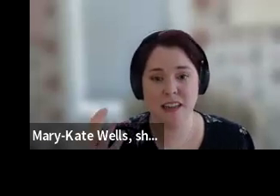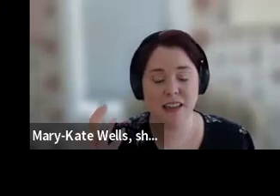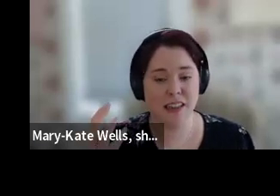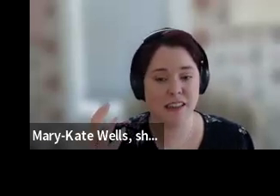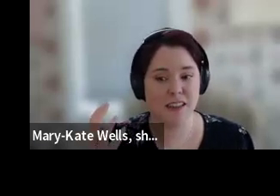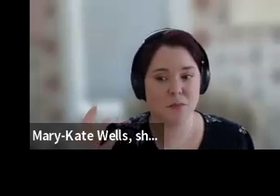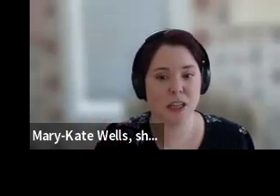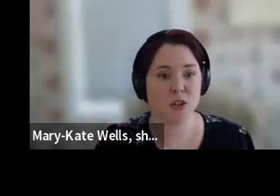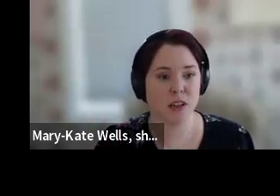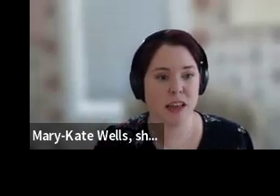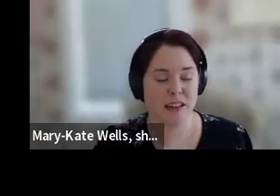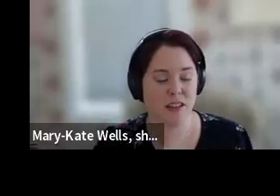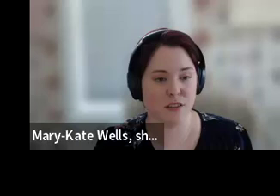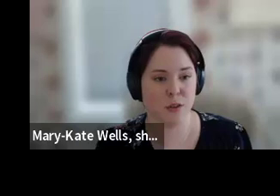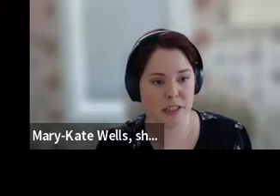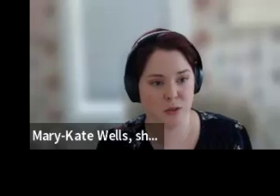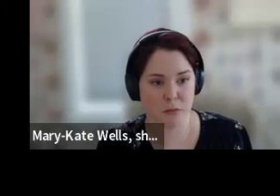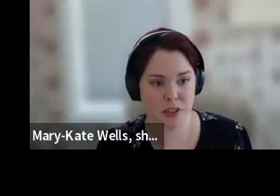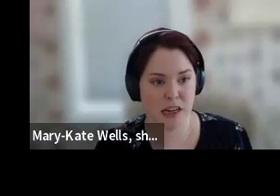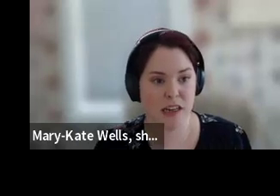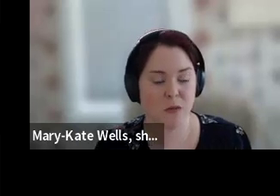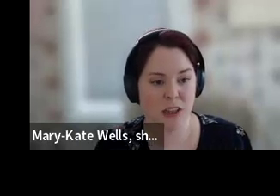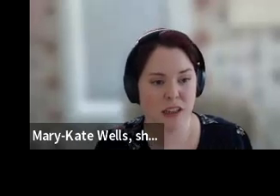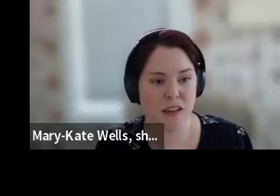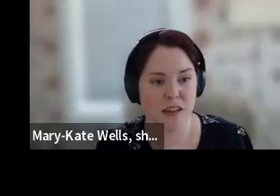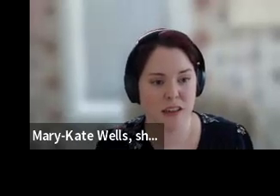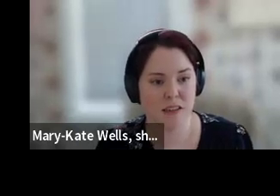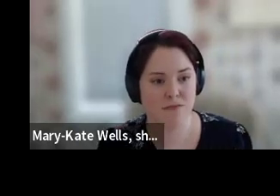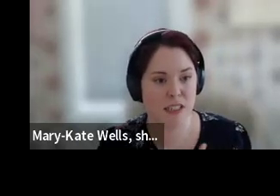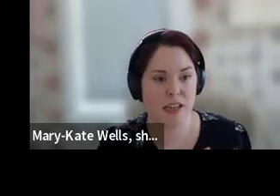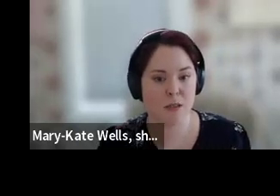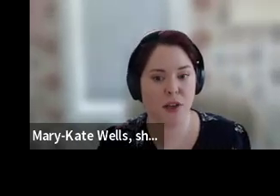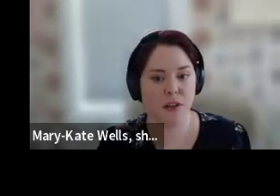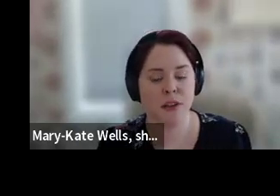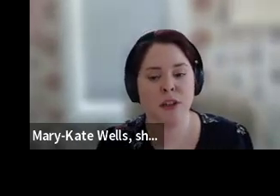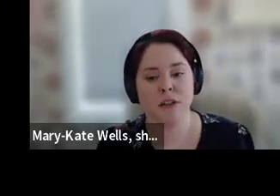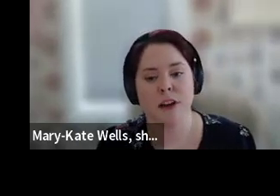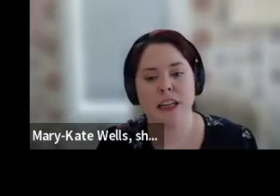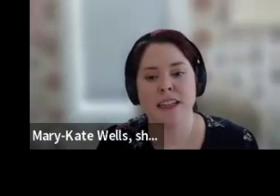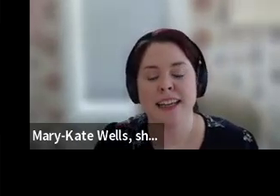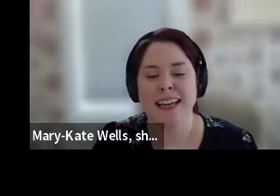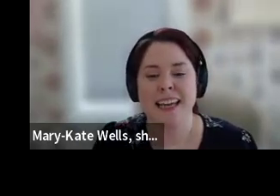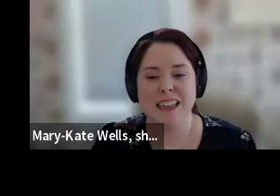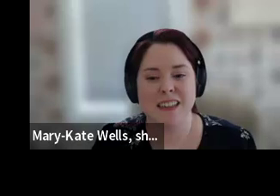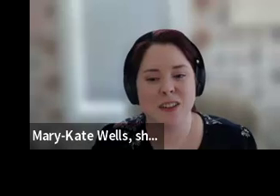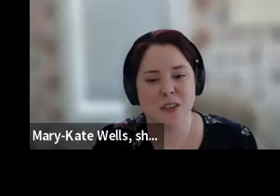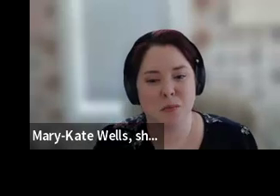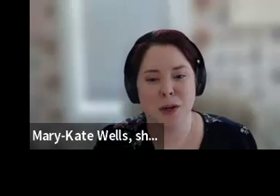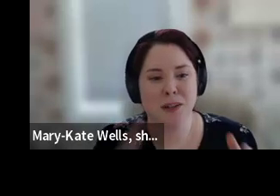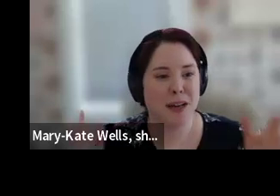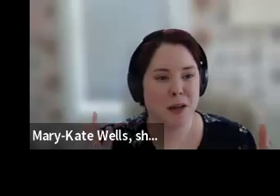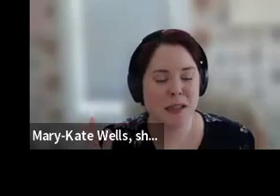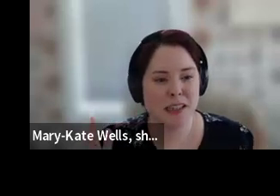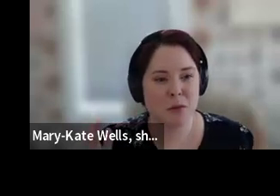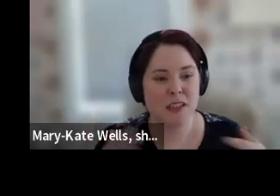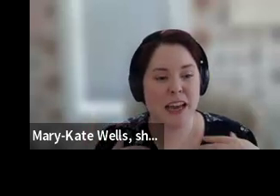consumers and make sure that their voice is represented within the state spill, right? And